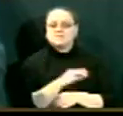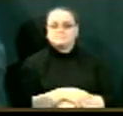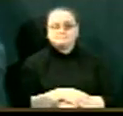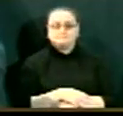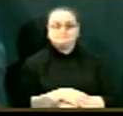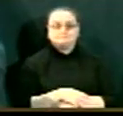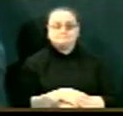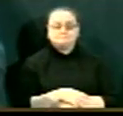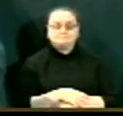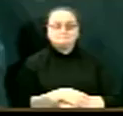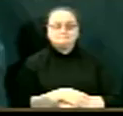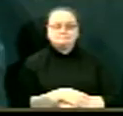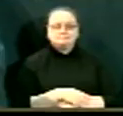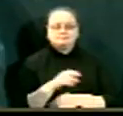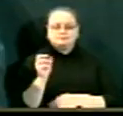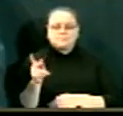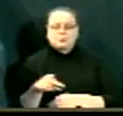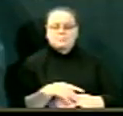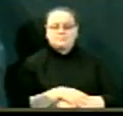Okay.